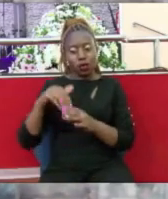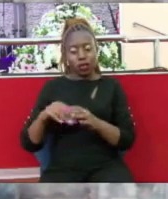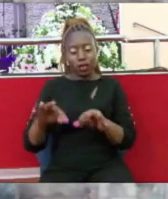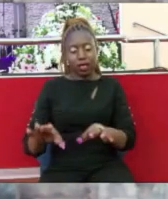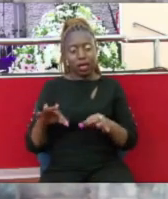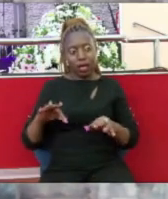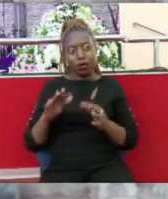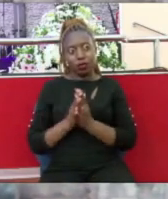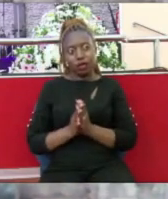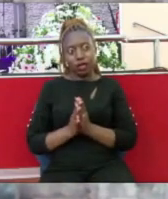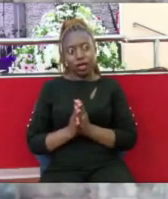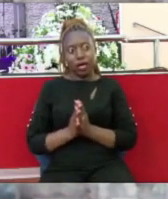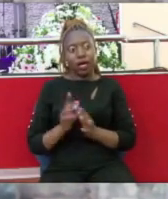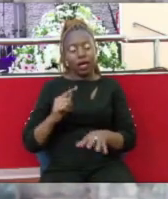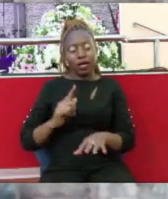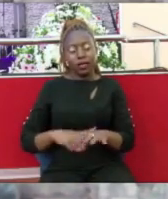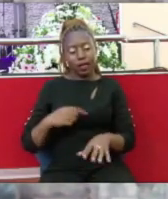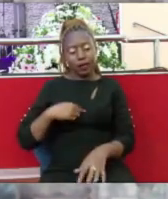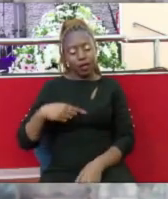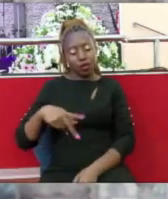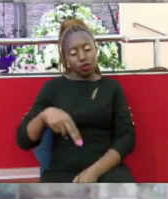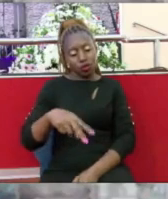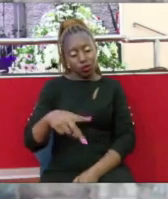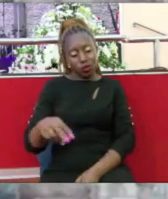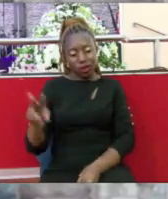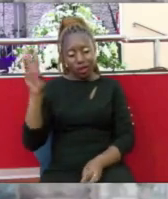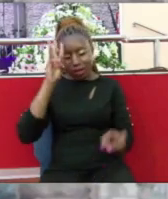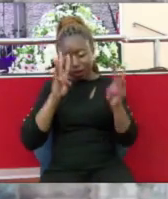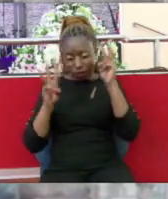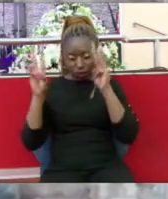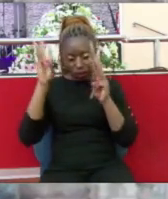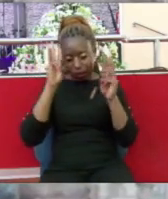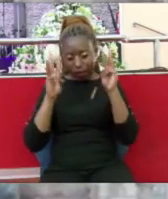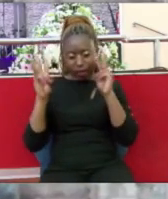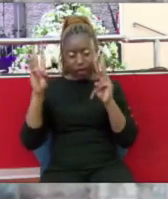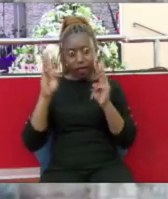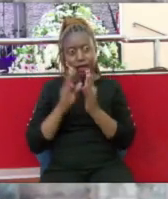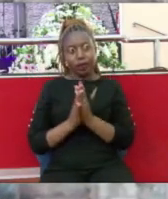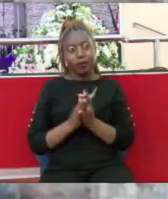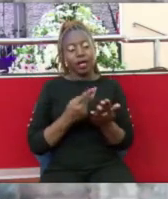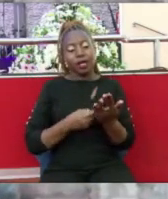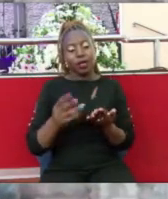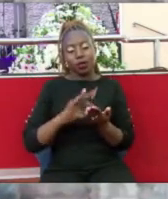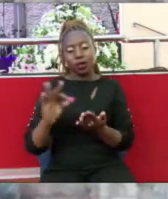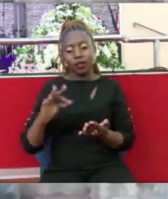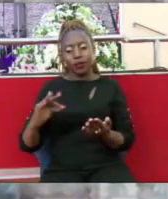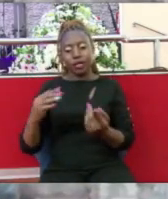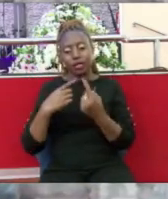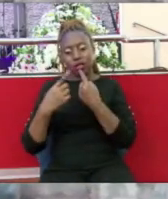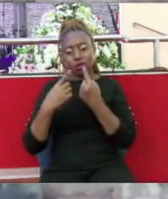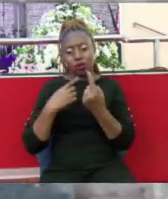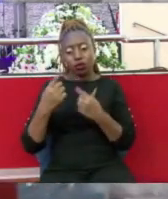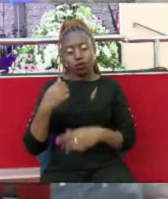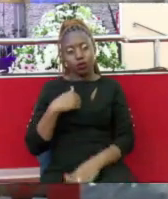down. Wakati nilikuwa napiga kona kuteremka. I am a worried person. Nilikuwa na mtu ana hofu. the Holy Spirit spoke to me. Roho Mtakatifu